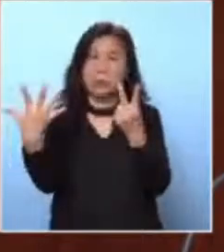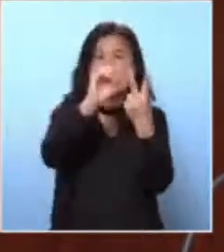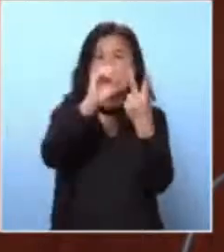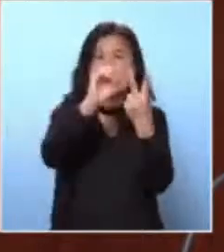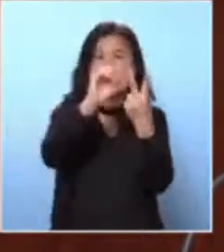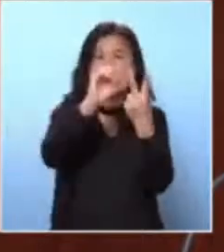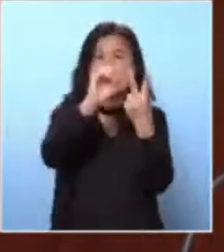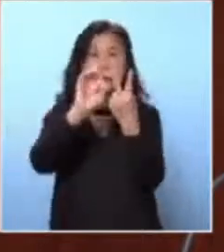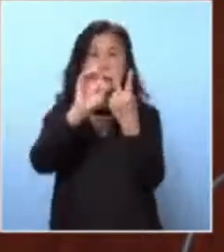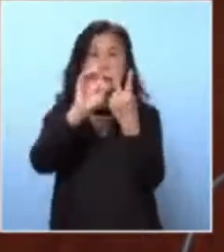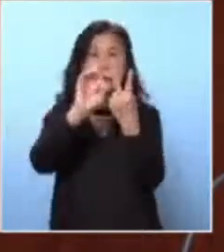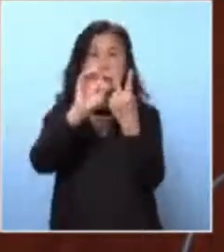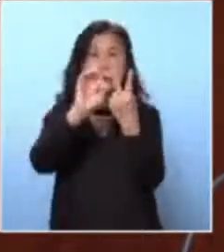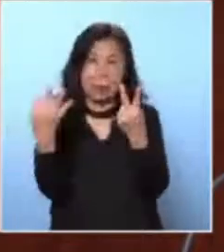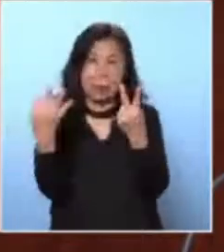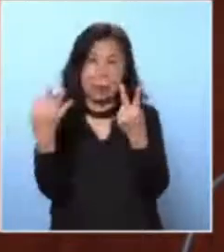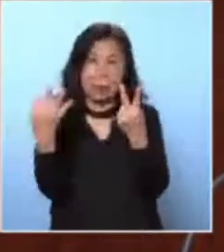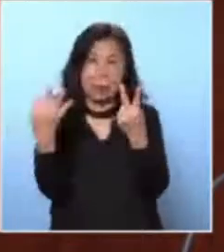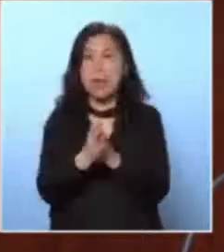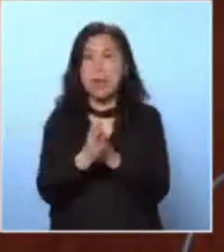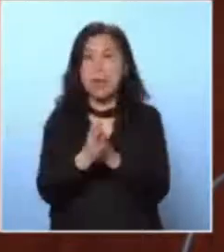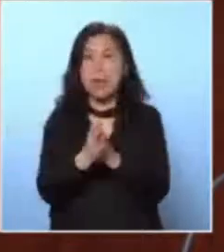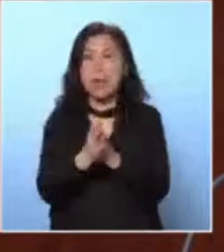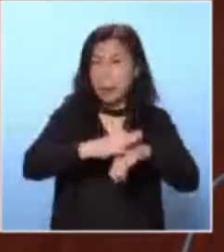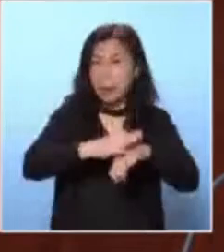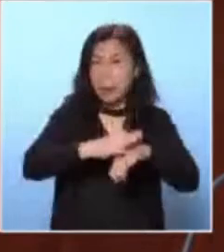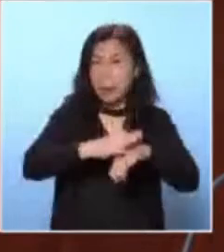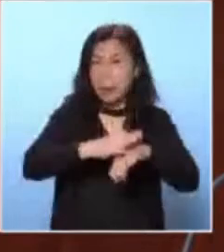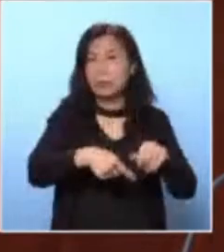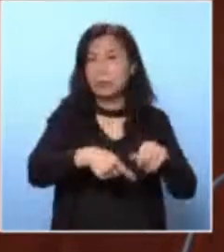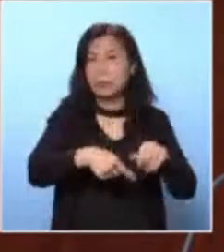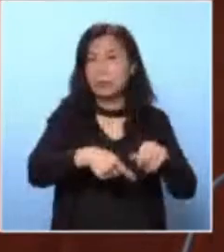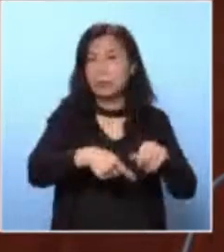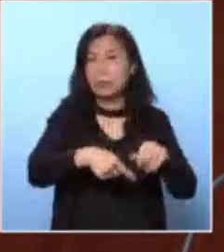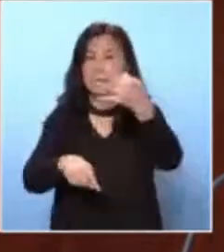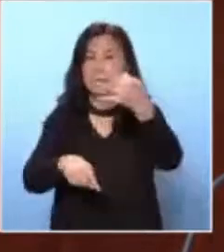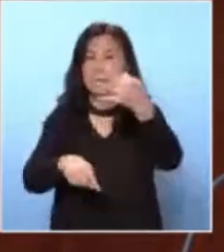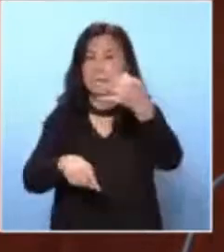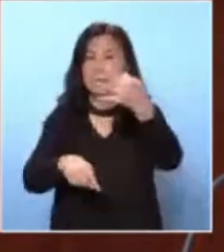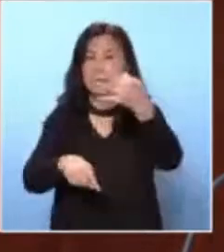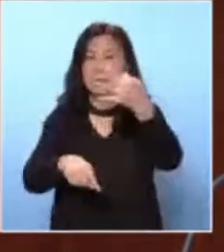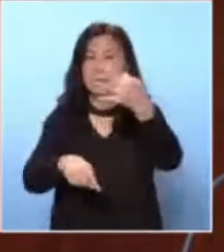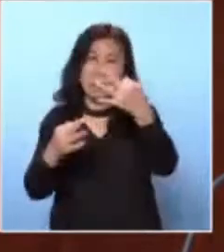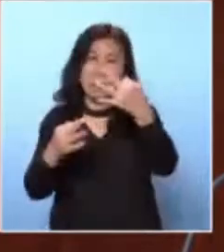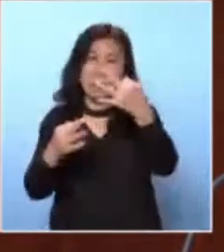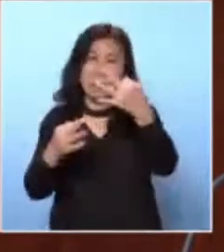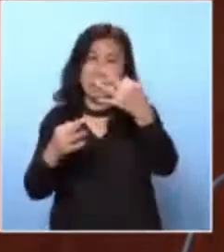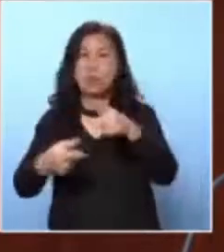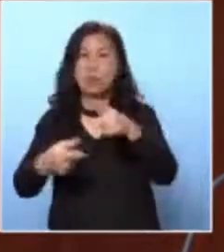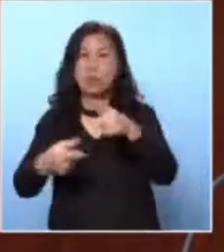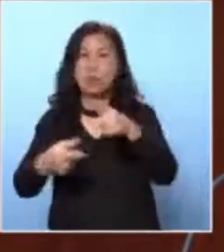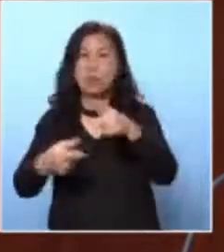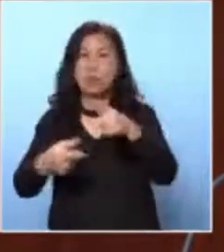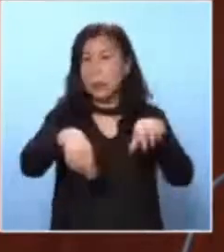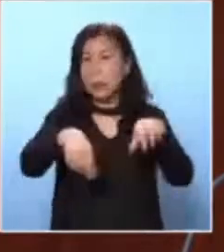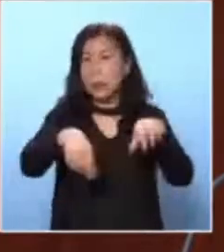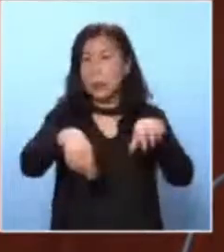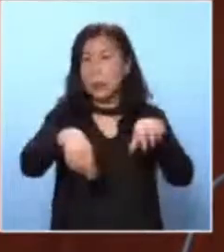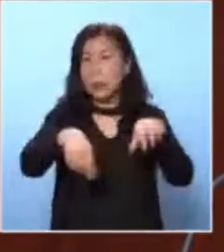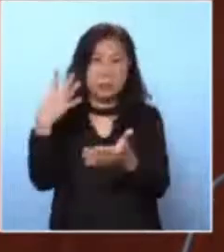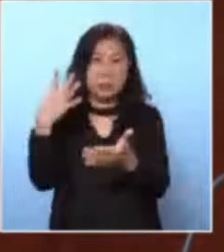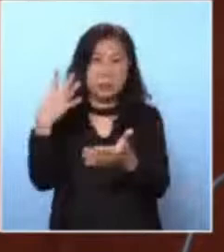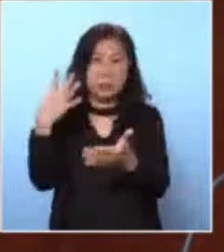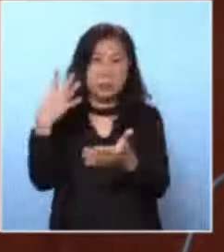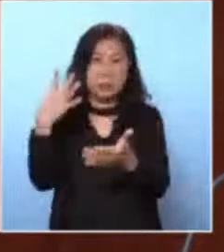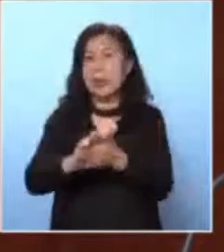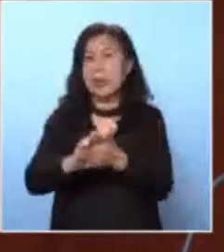reach 3,370 hectares in the next 10-year period, from 2024 to 25 to